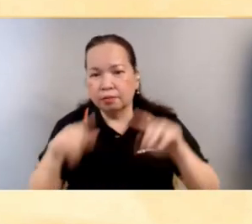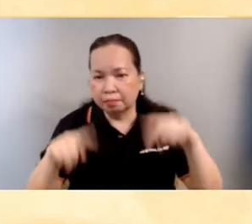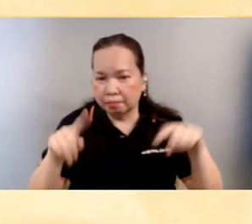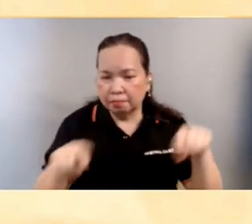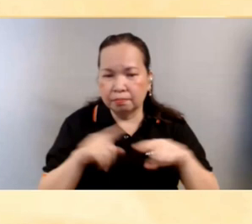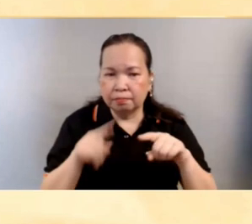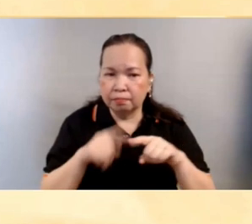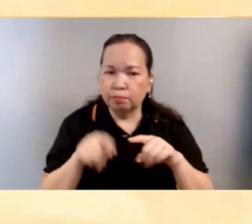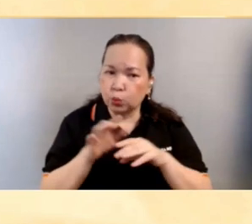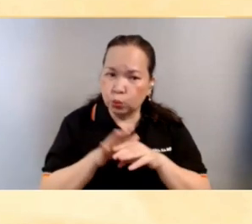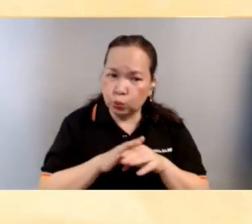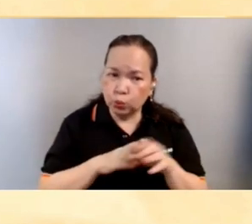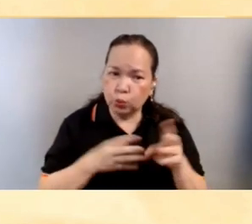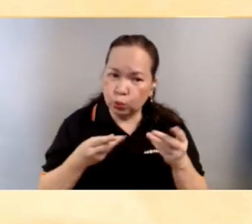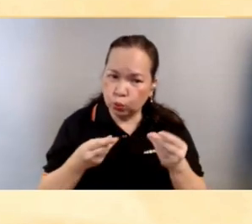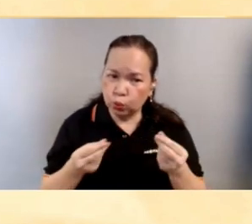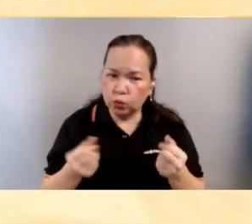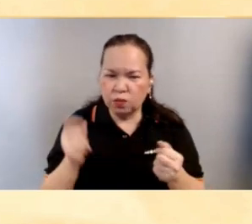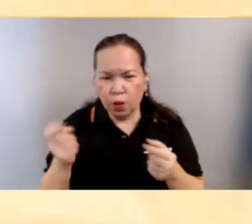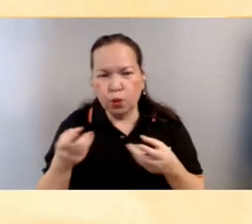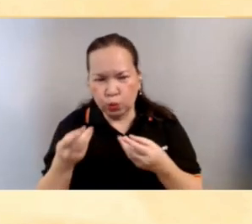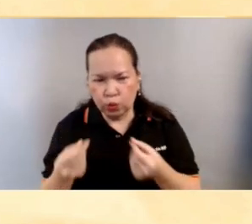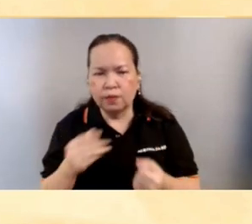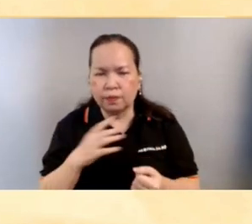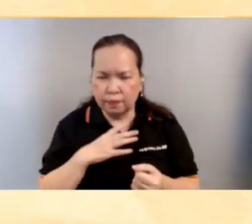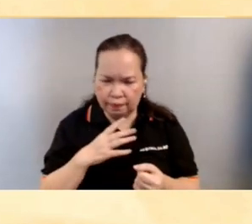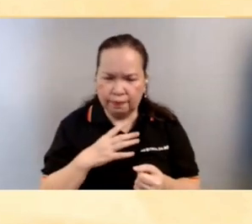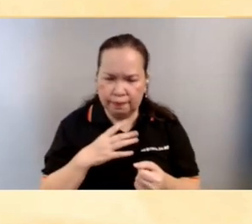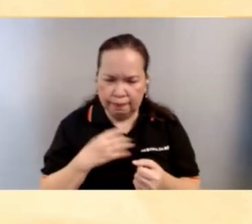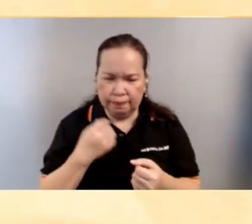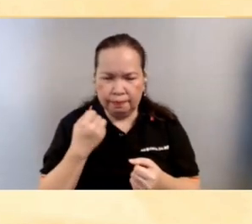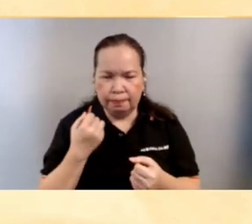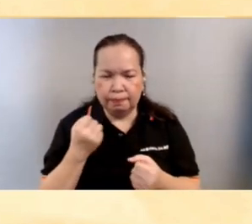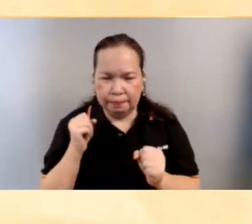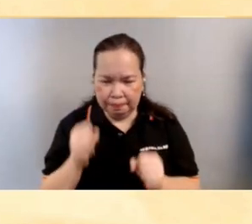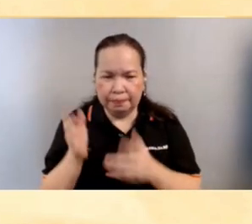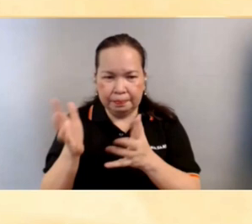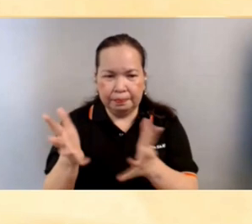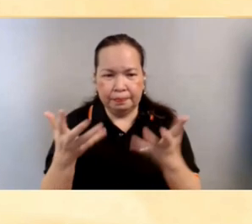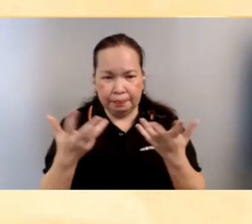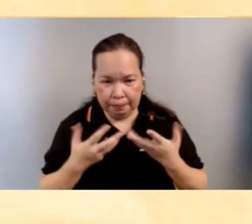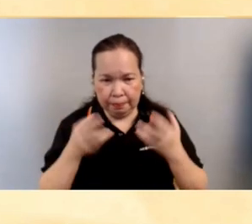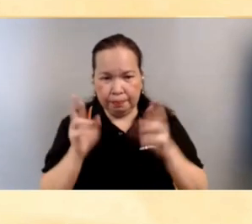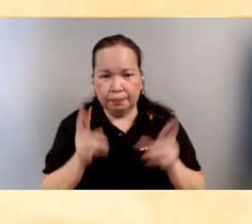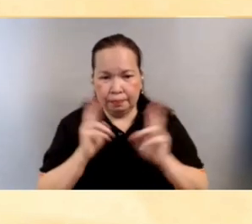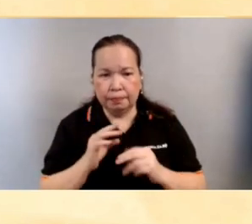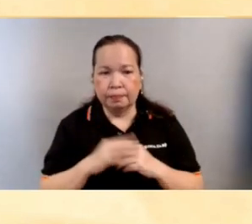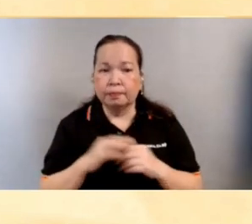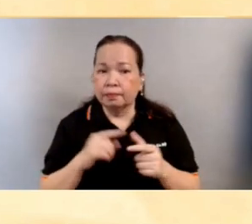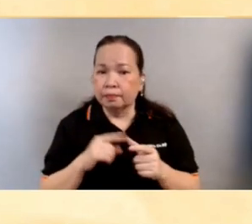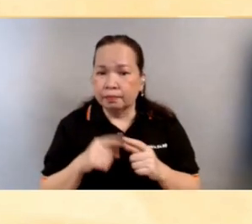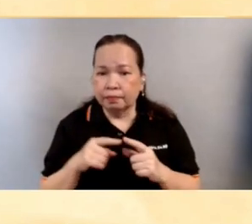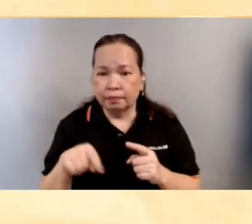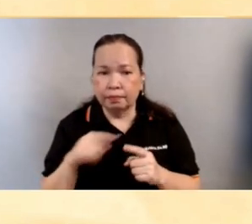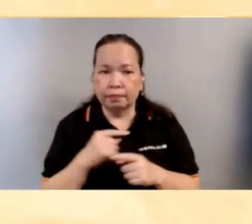as others in the grieving process or in the mourning process. Okay, finding meaning in the painful event is necessary for